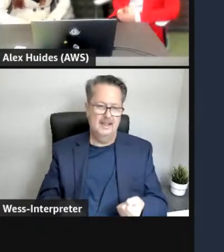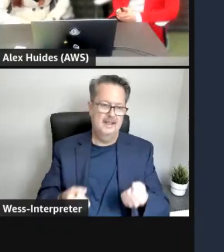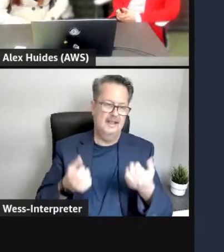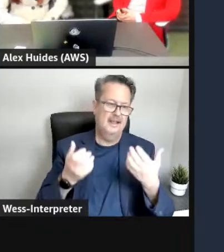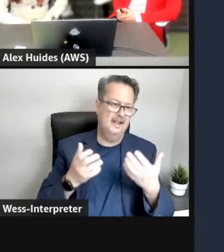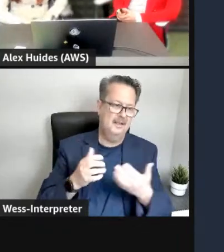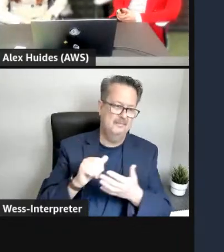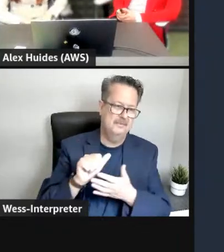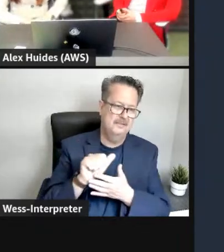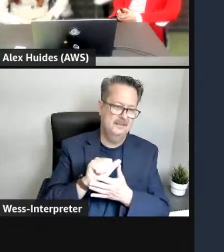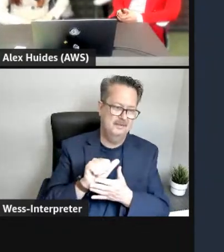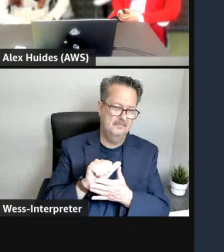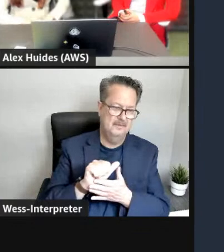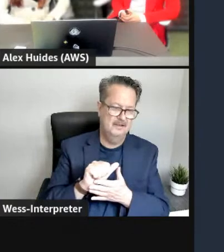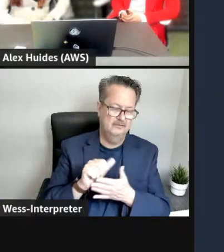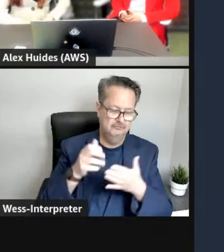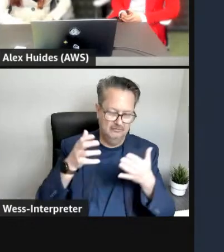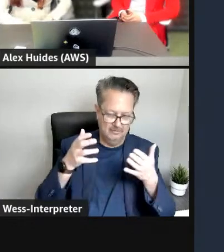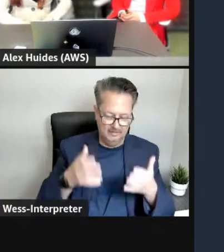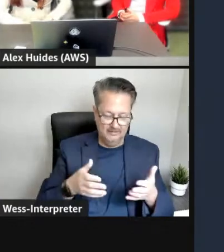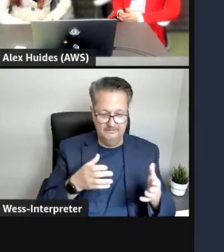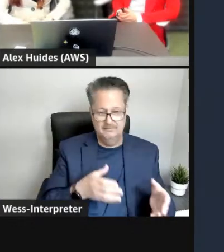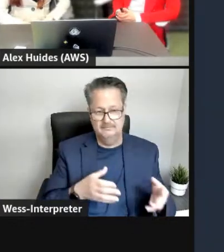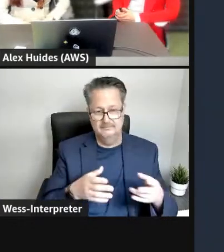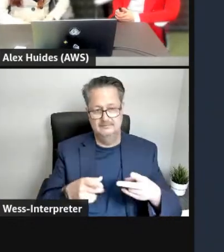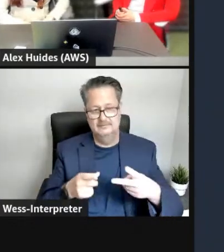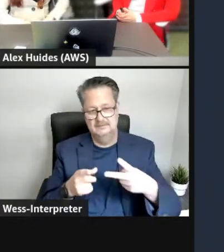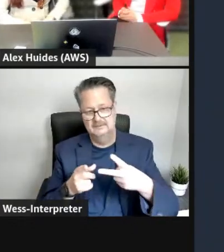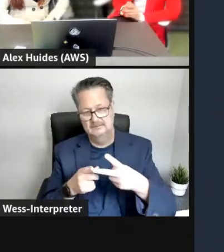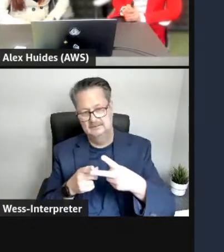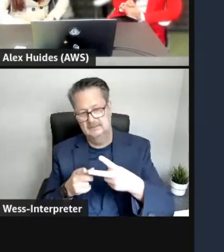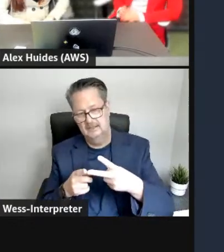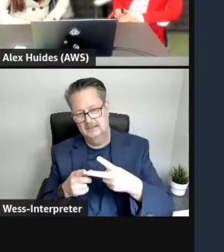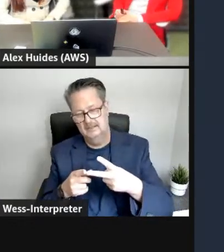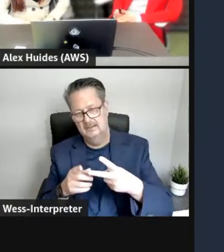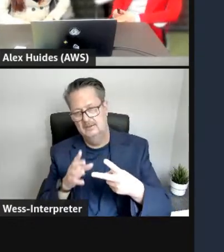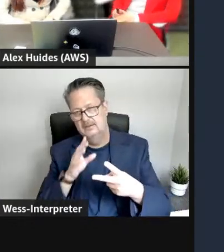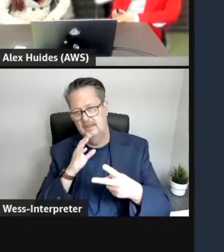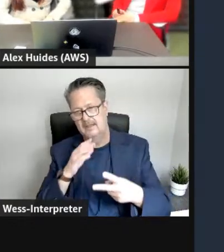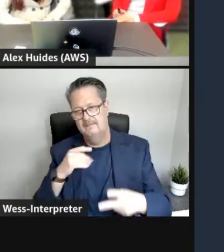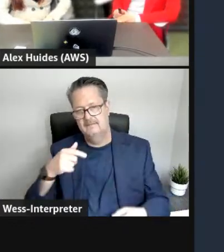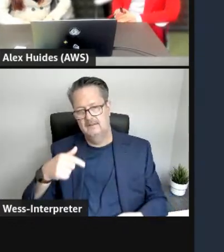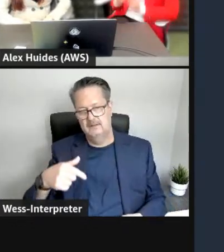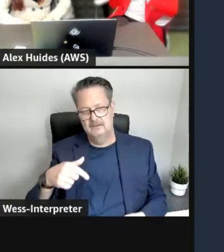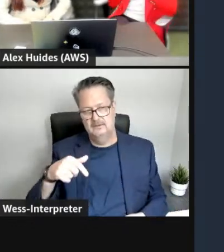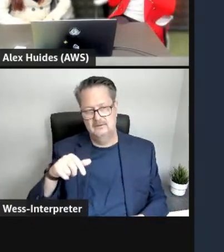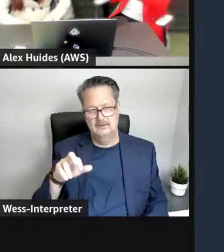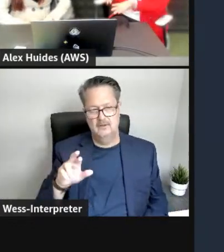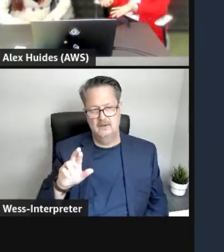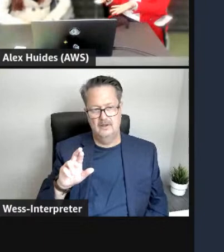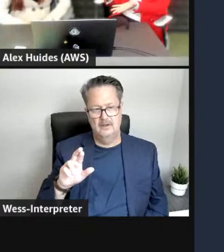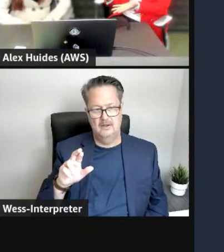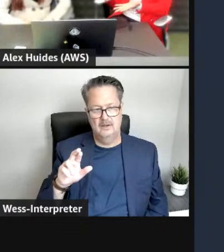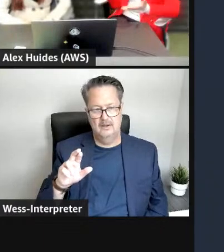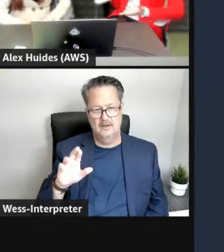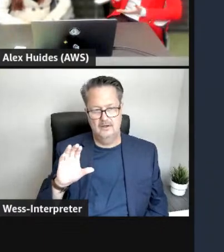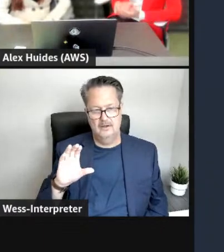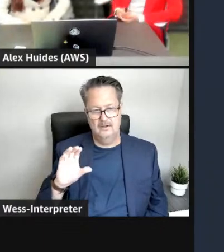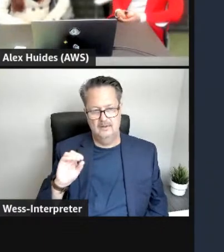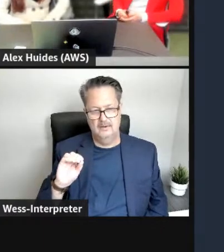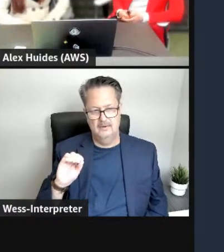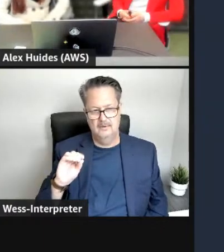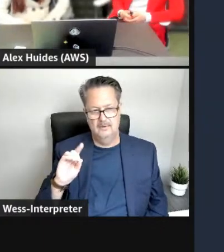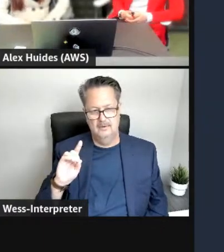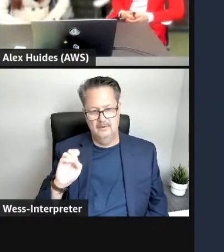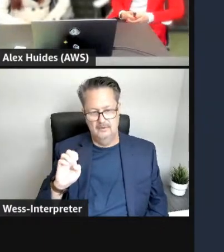left? And the second one is that we're going to have QR codes. Also, our